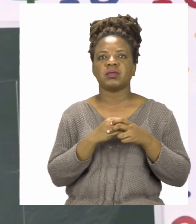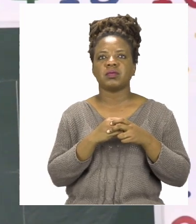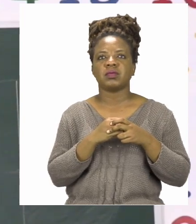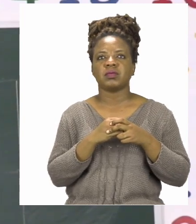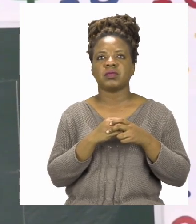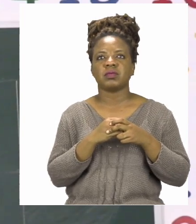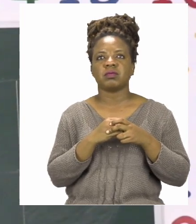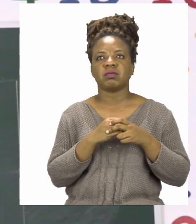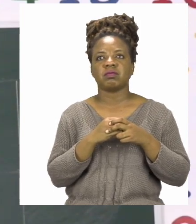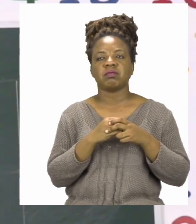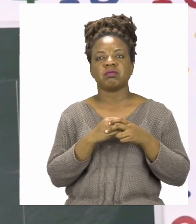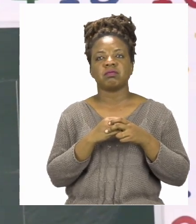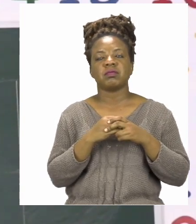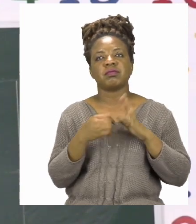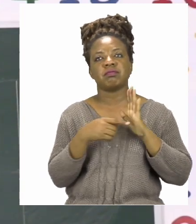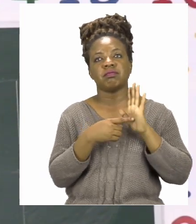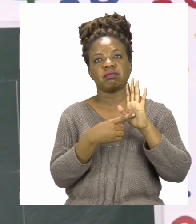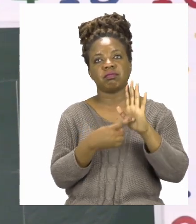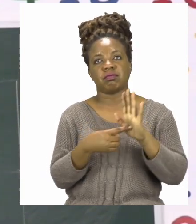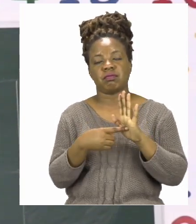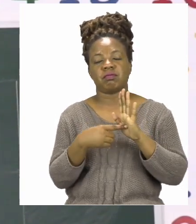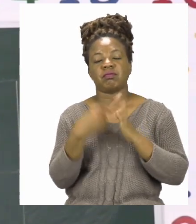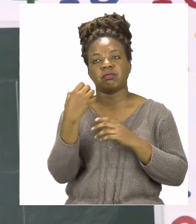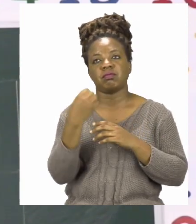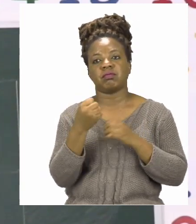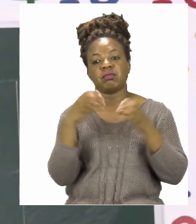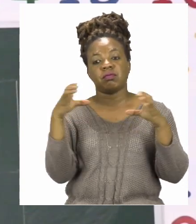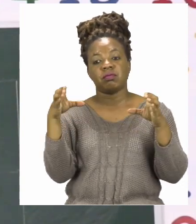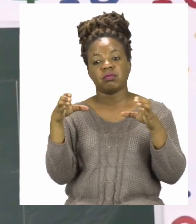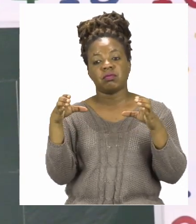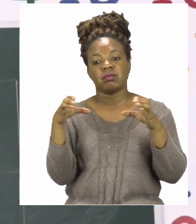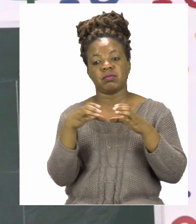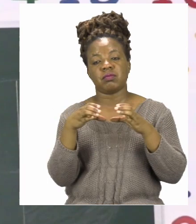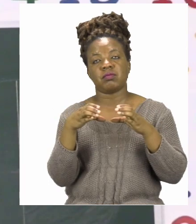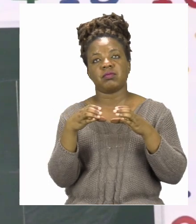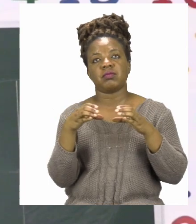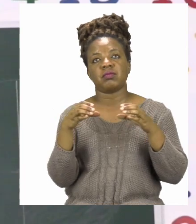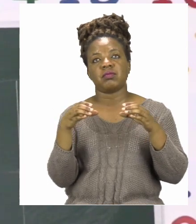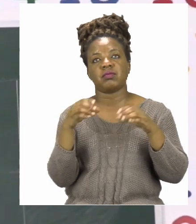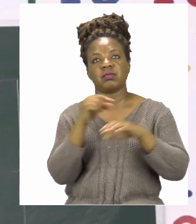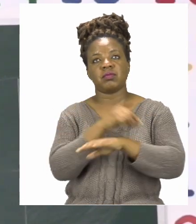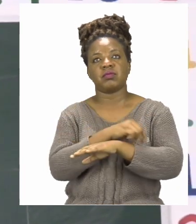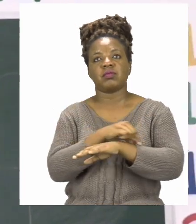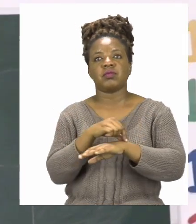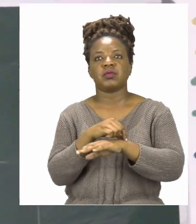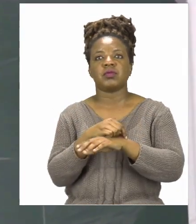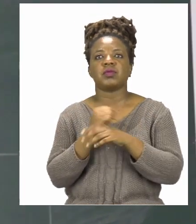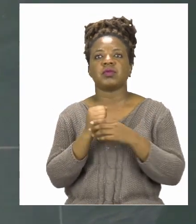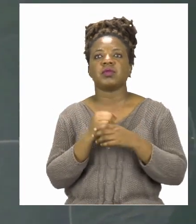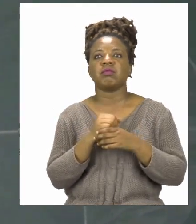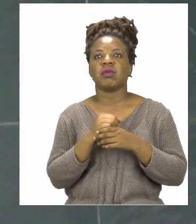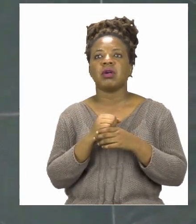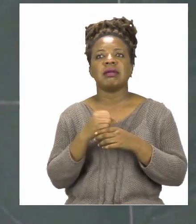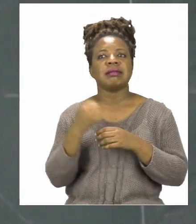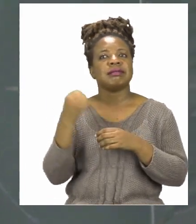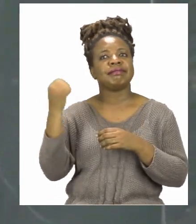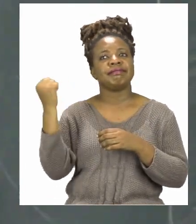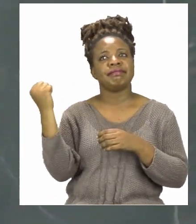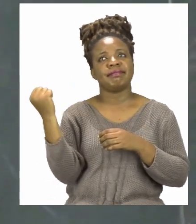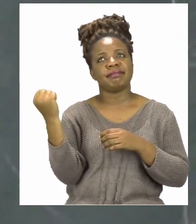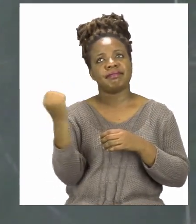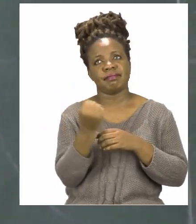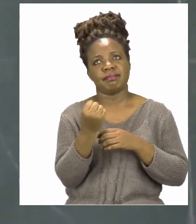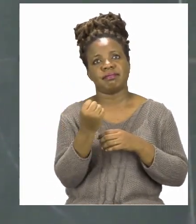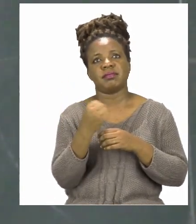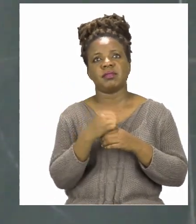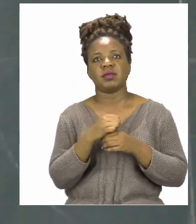our ruler, our class ruler. But with this one, it's much, much bigger than your normal ruler. This